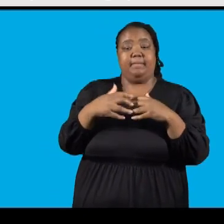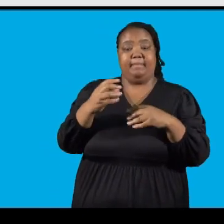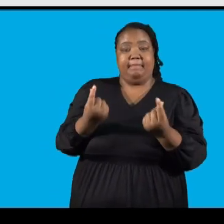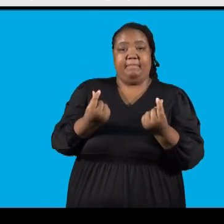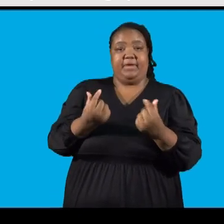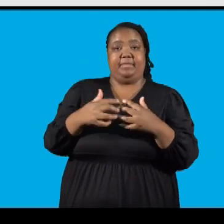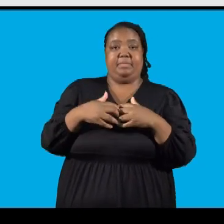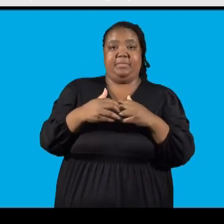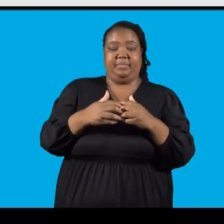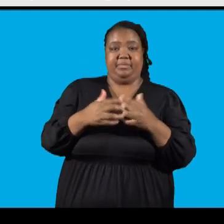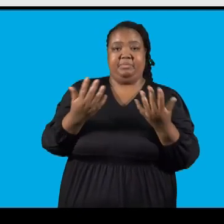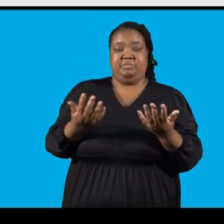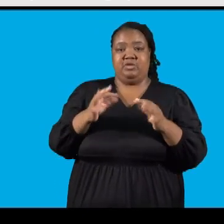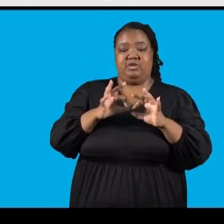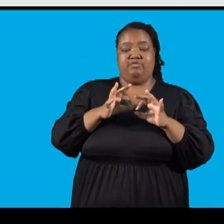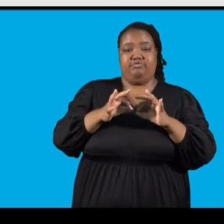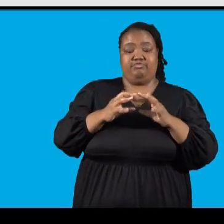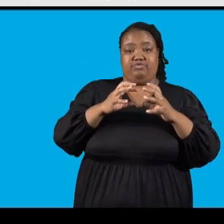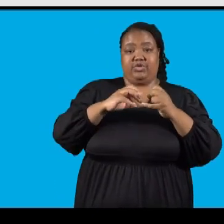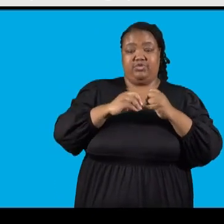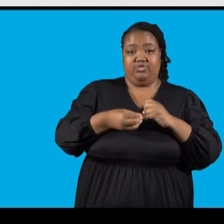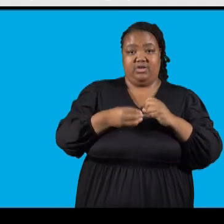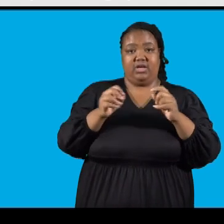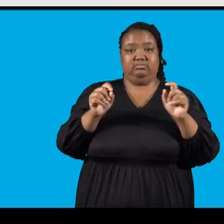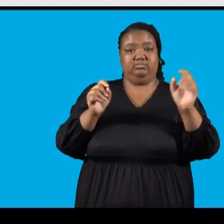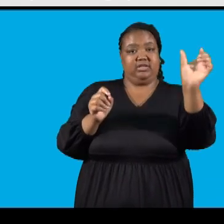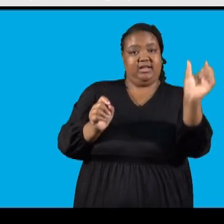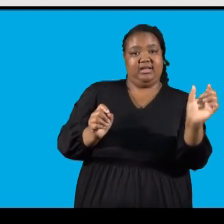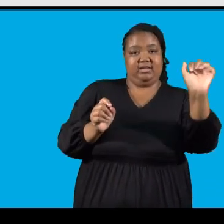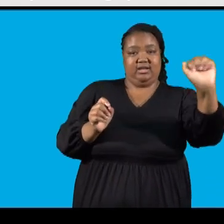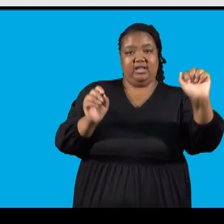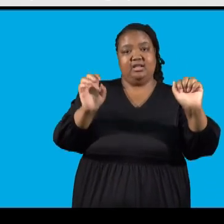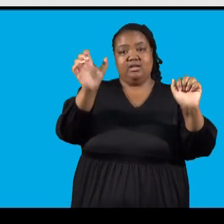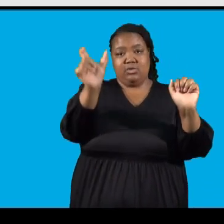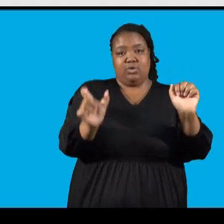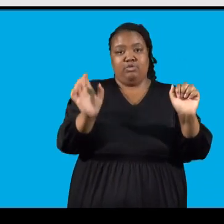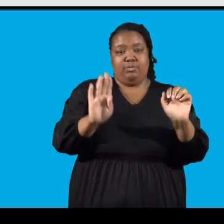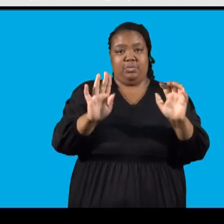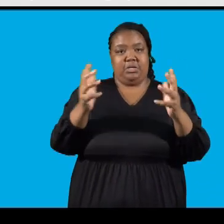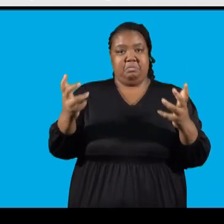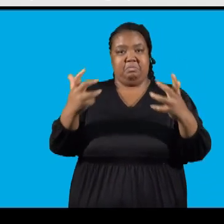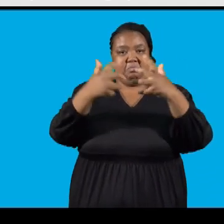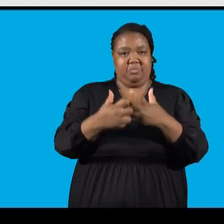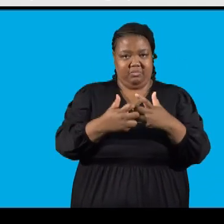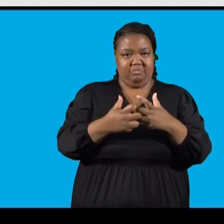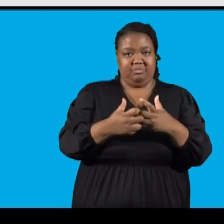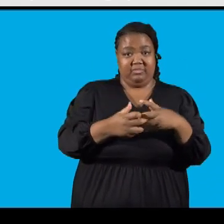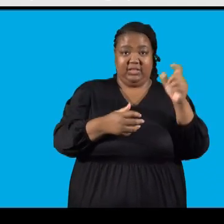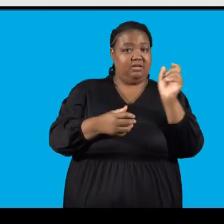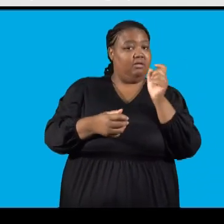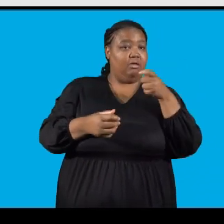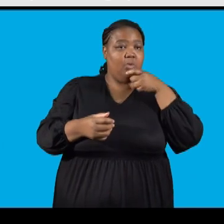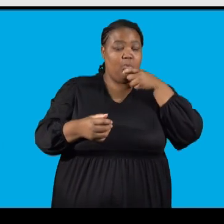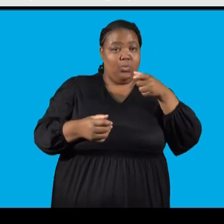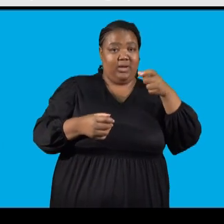by fixing prices. So let us now try to match these columns, the descriptions in column B with the